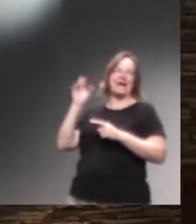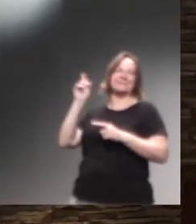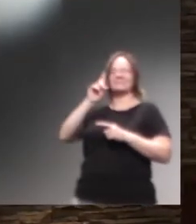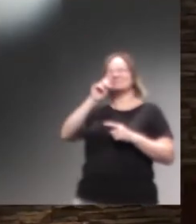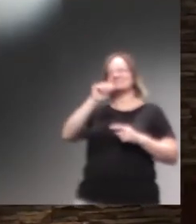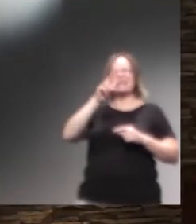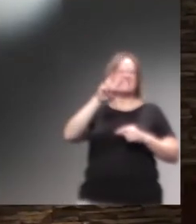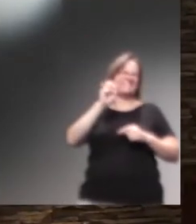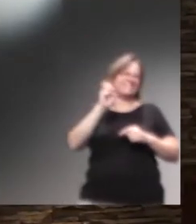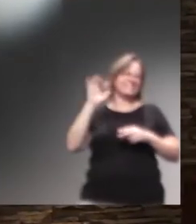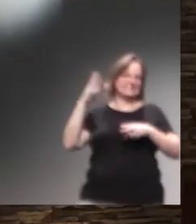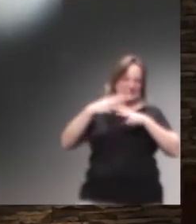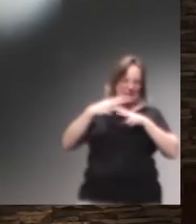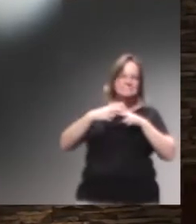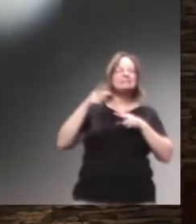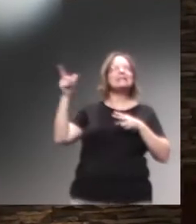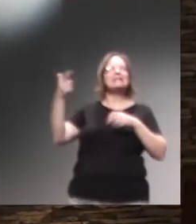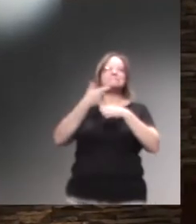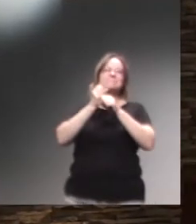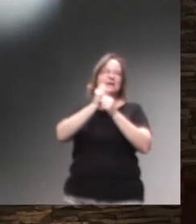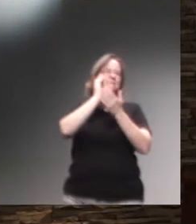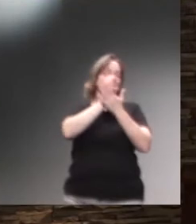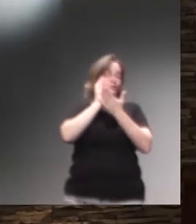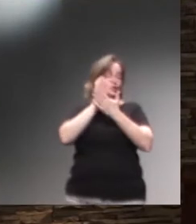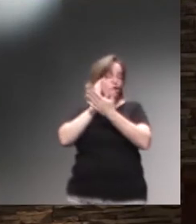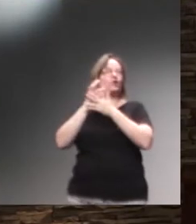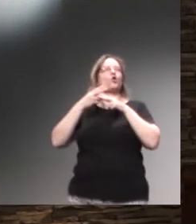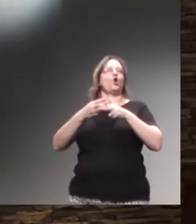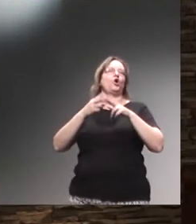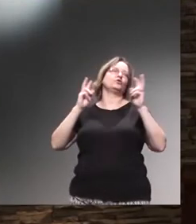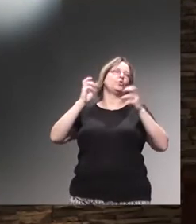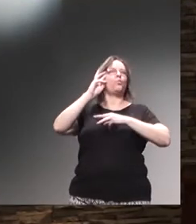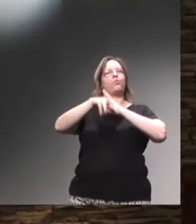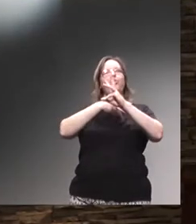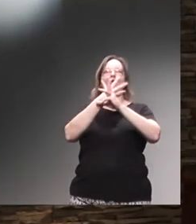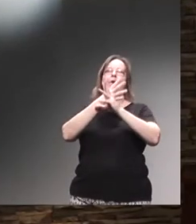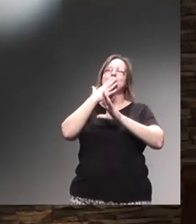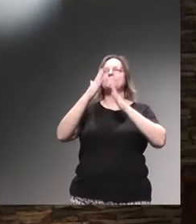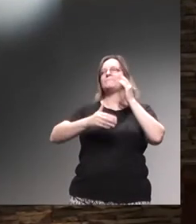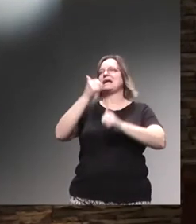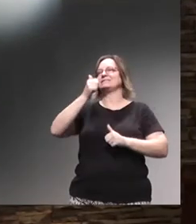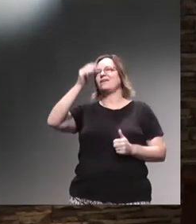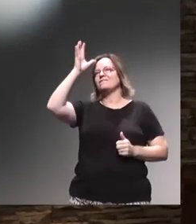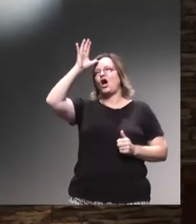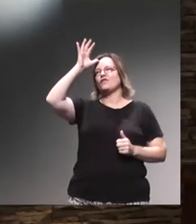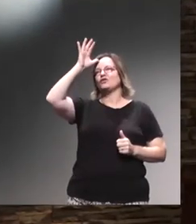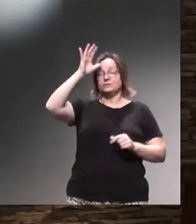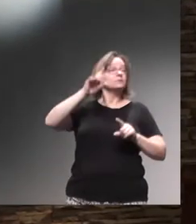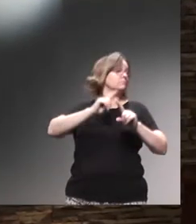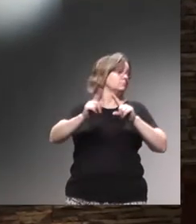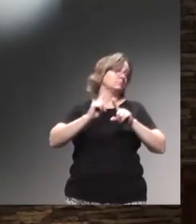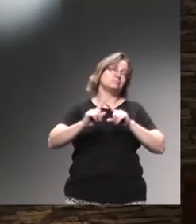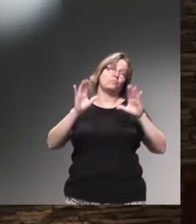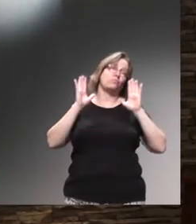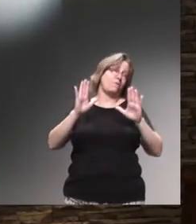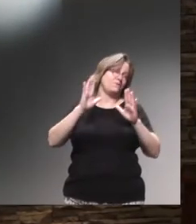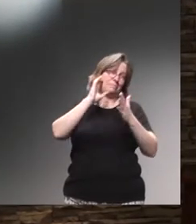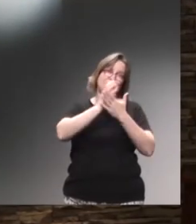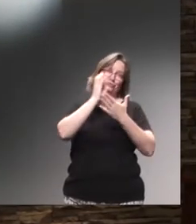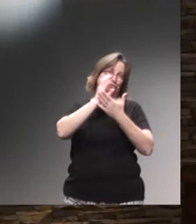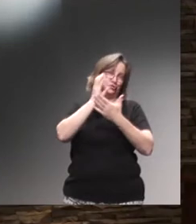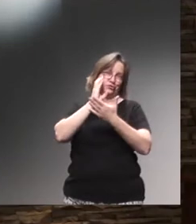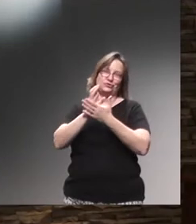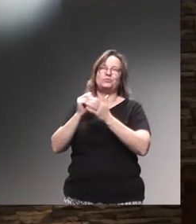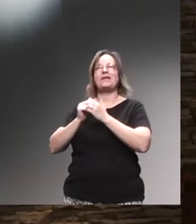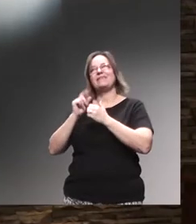Engledow. And this is a series he did entitled World's Best Fathers. And there's all sorts of wonderful pictures that he's taken of him and